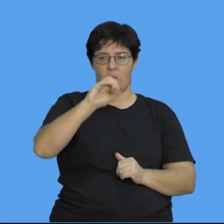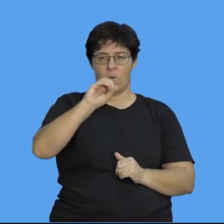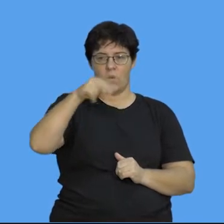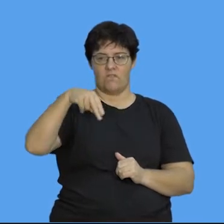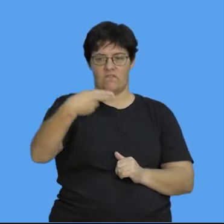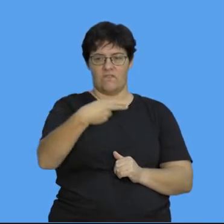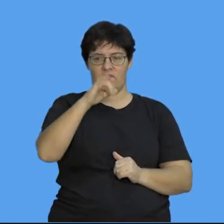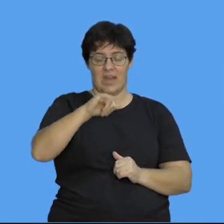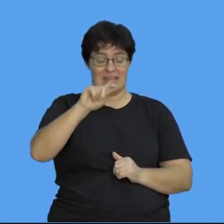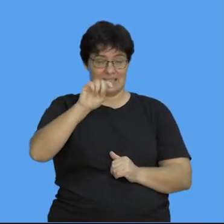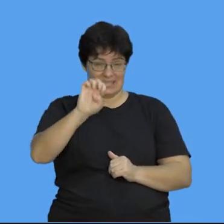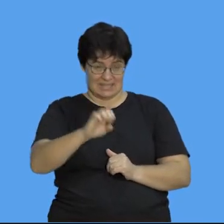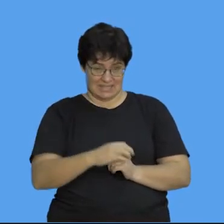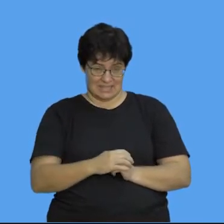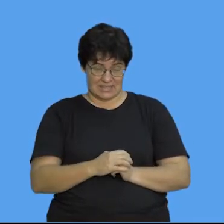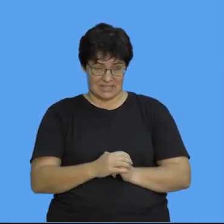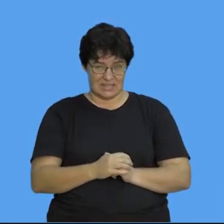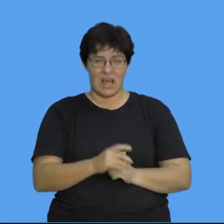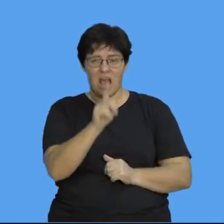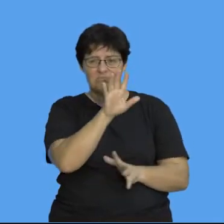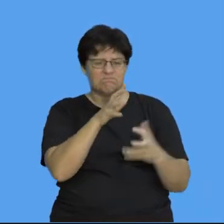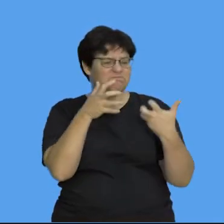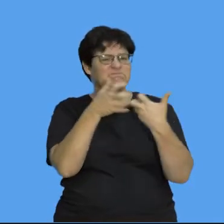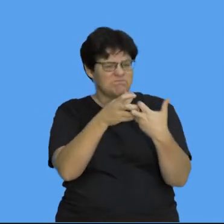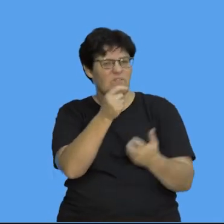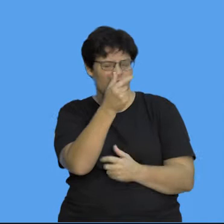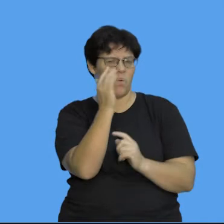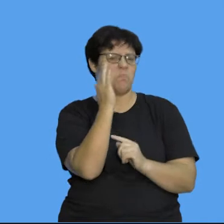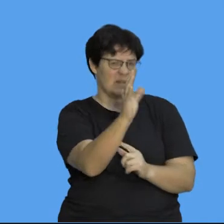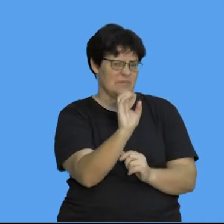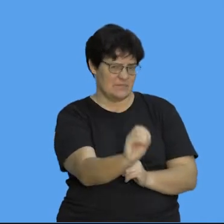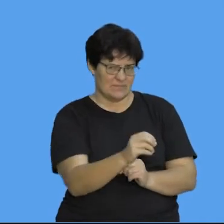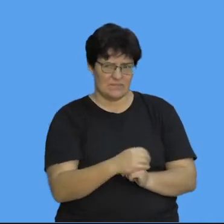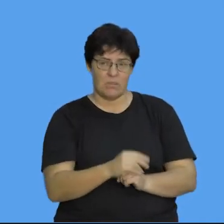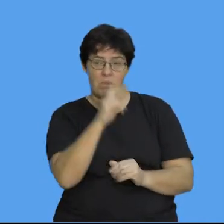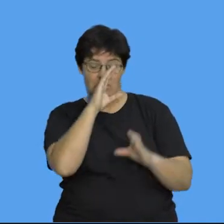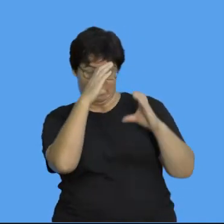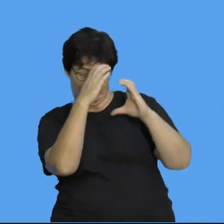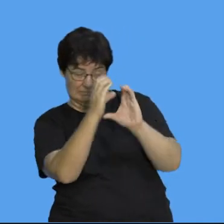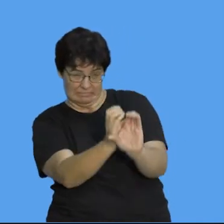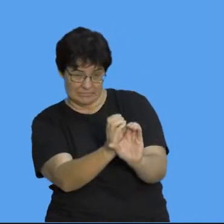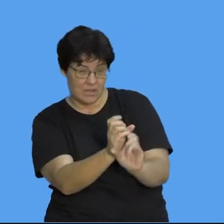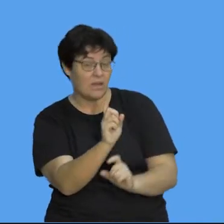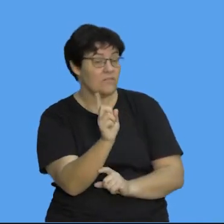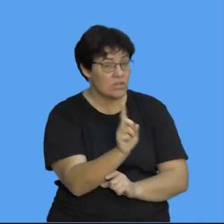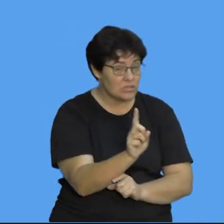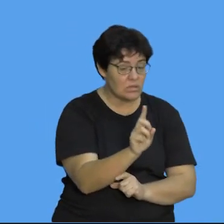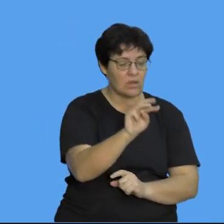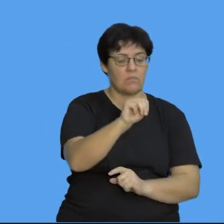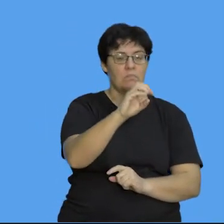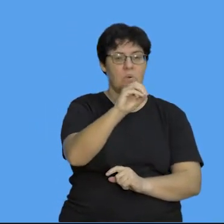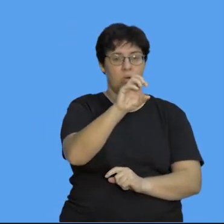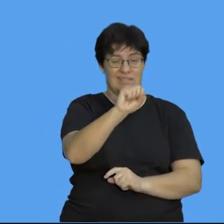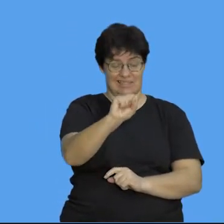bryophyte, okay, and there's a few plants that belong to that group, but we're going to pay particular attention